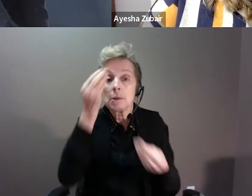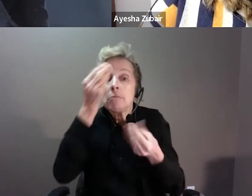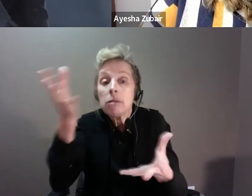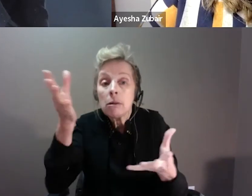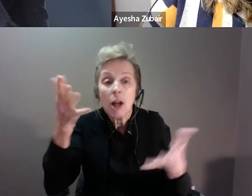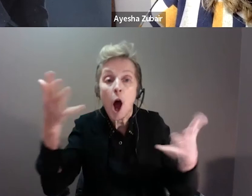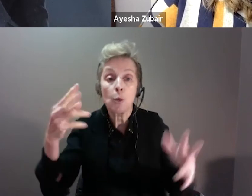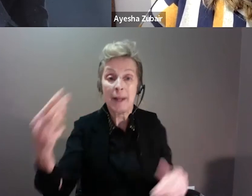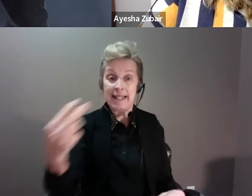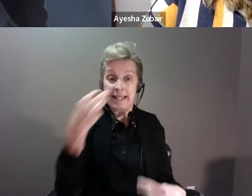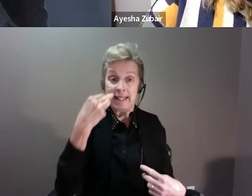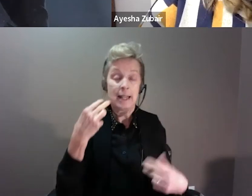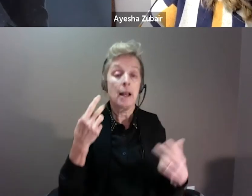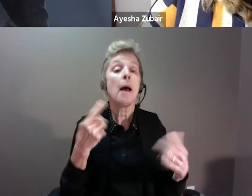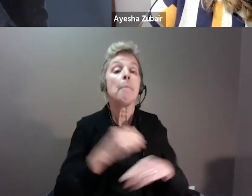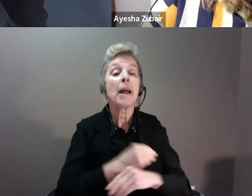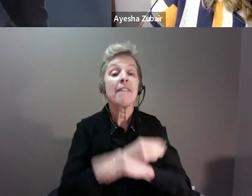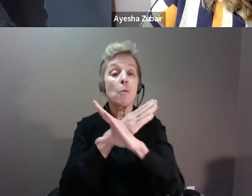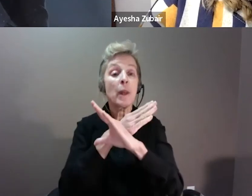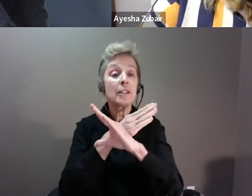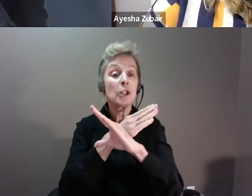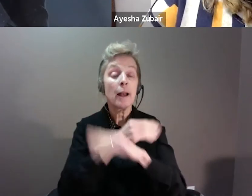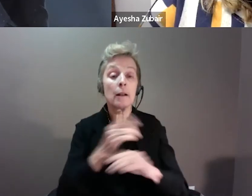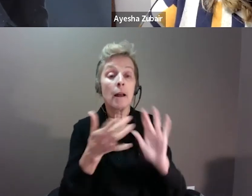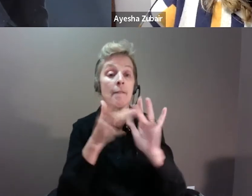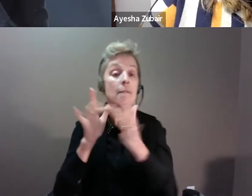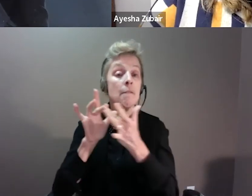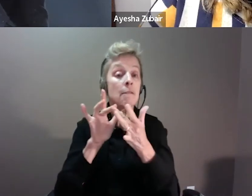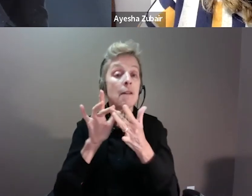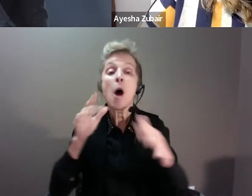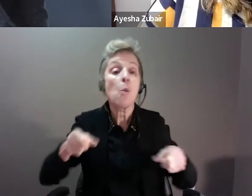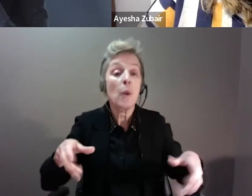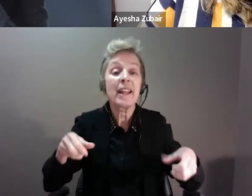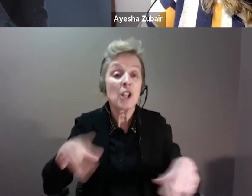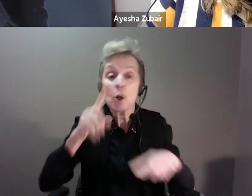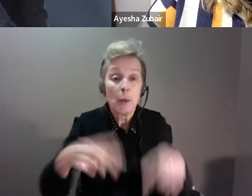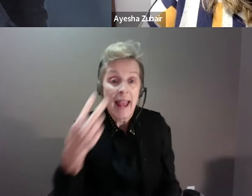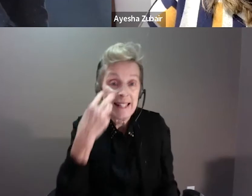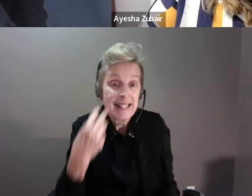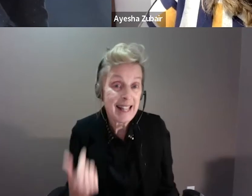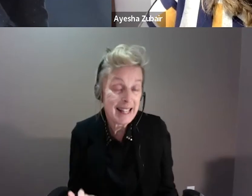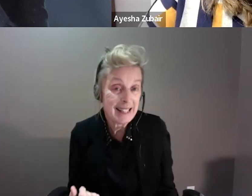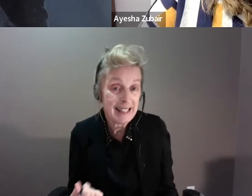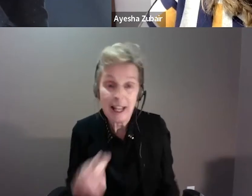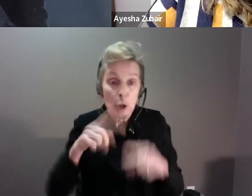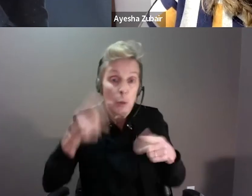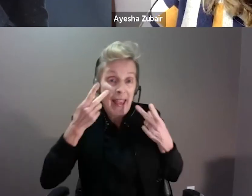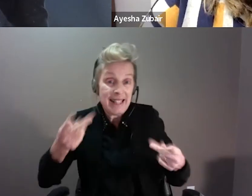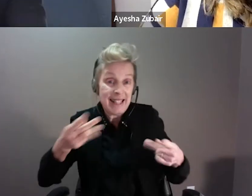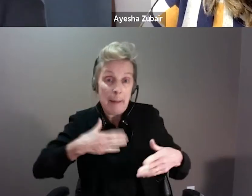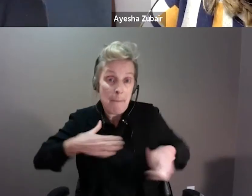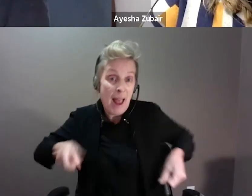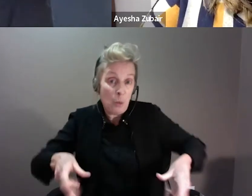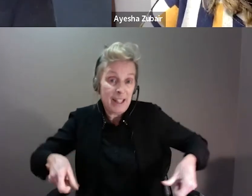we went virtual, my wheelchair does not show. Like you can't see it right now, and so it was almost like I